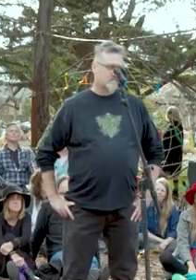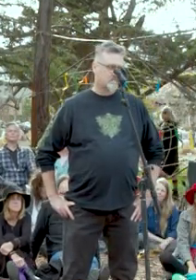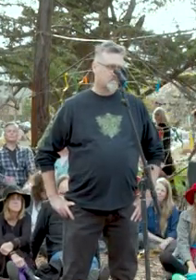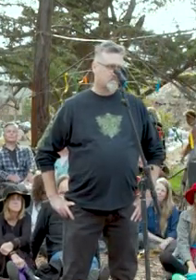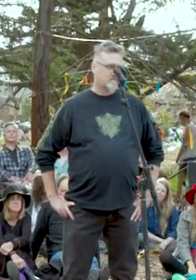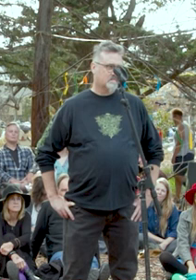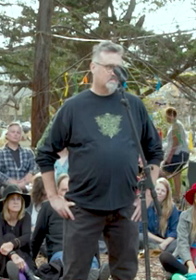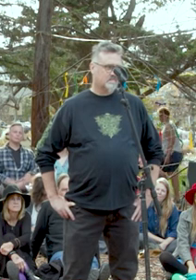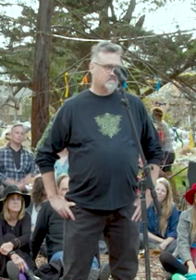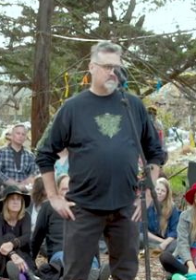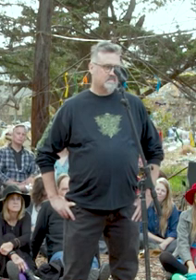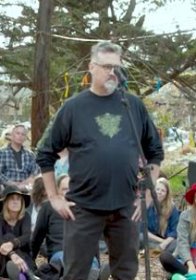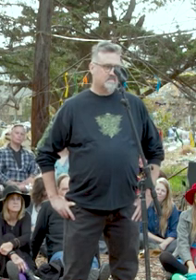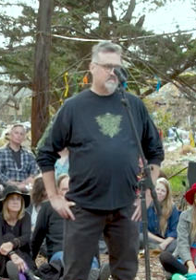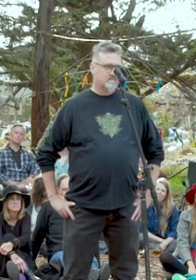Jimmy Kletzing,